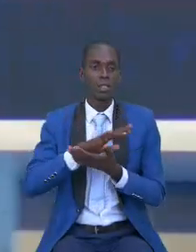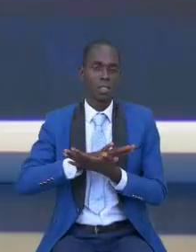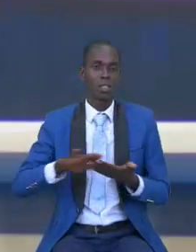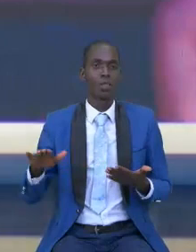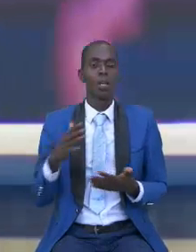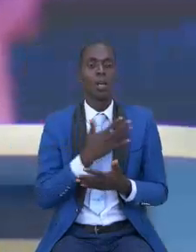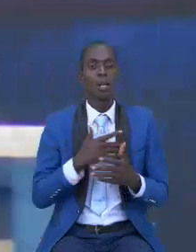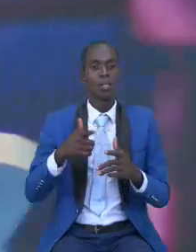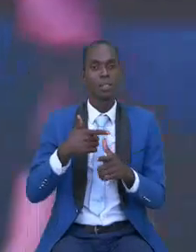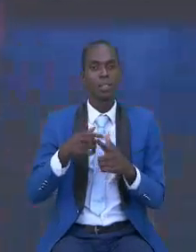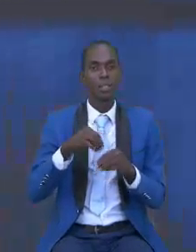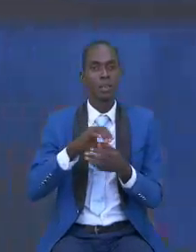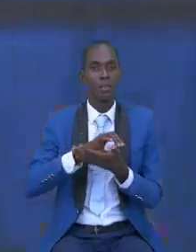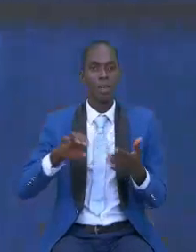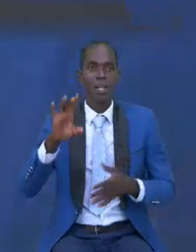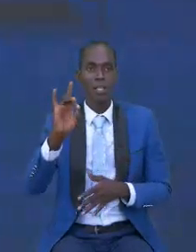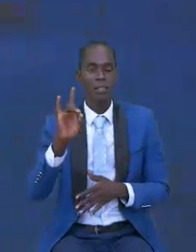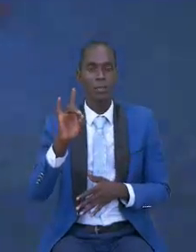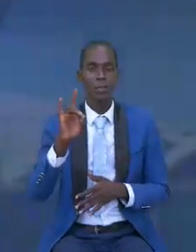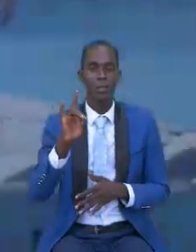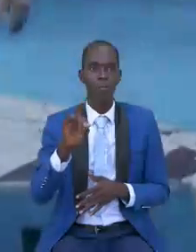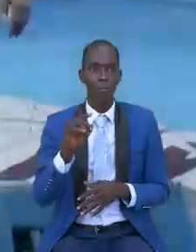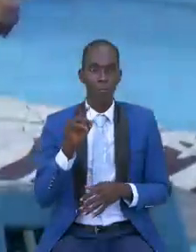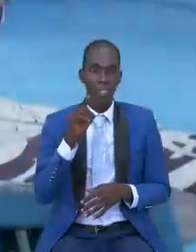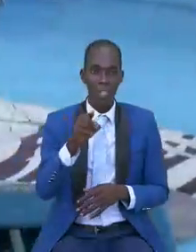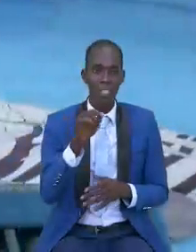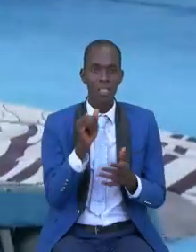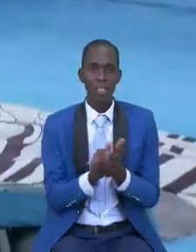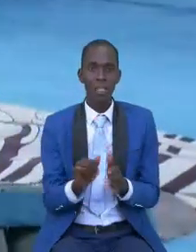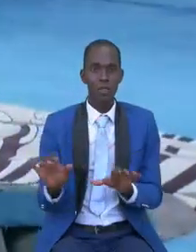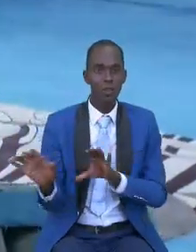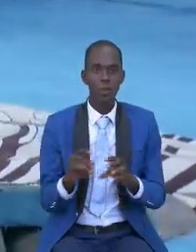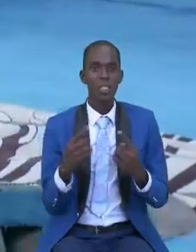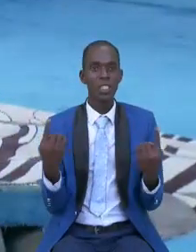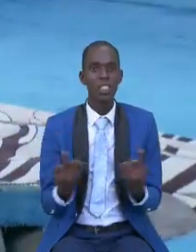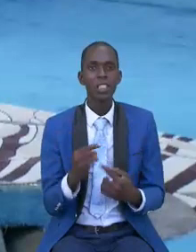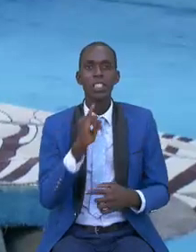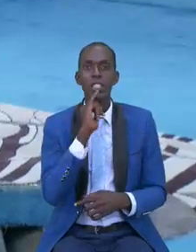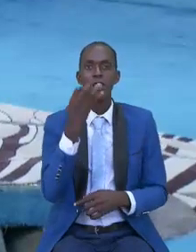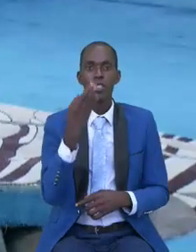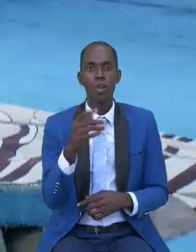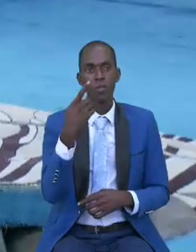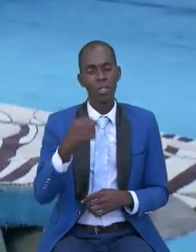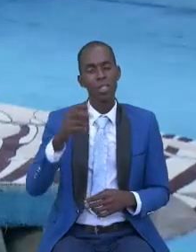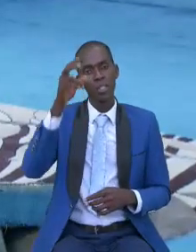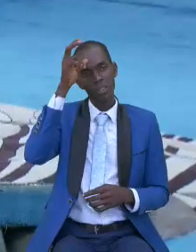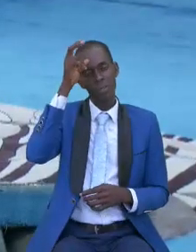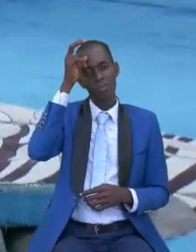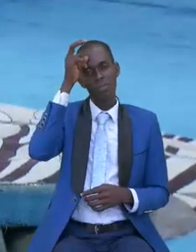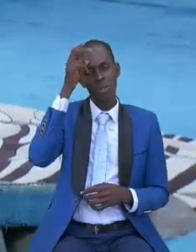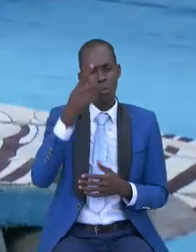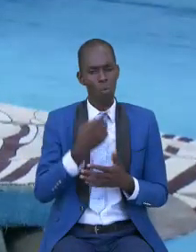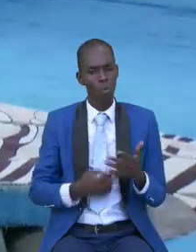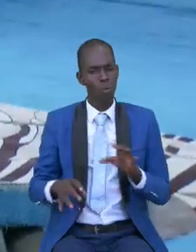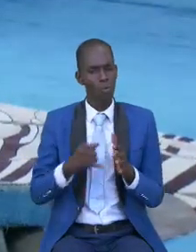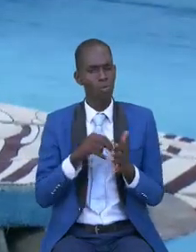then in verse 8 it says, he that committeth sin is of the devil. What does that